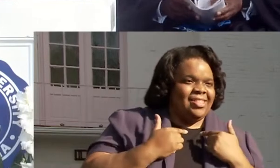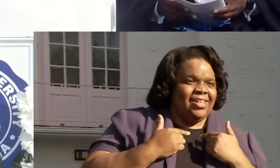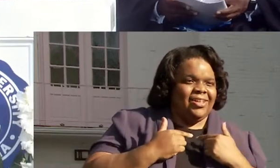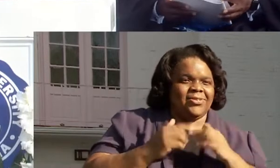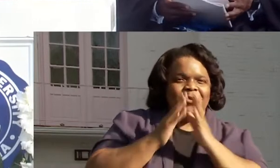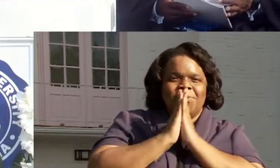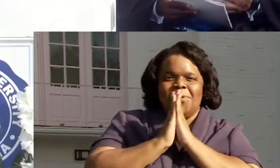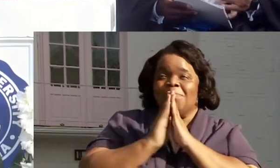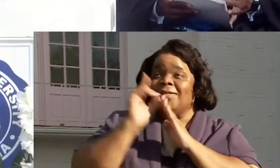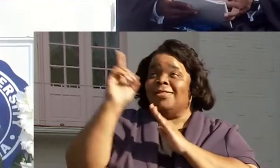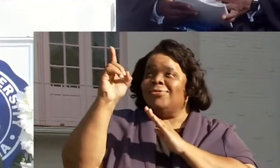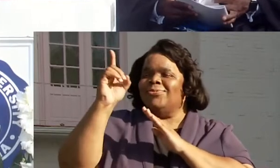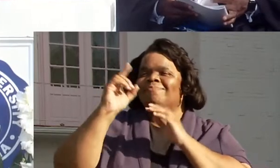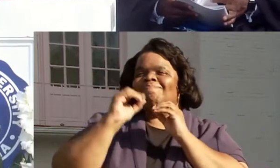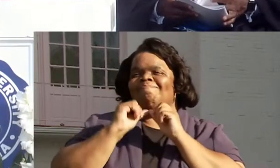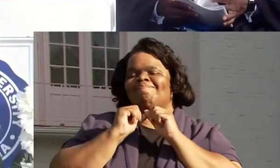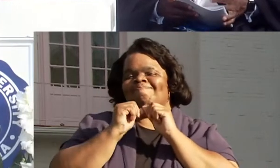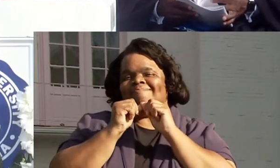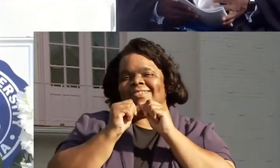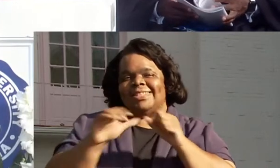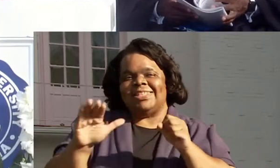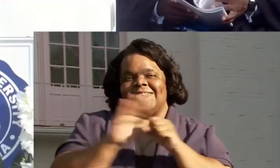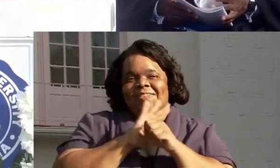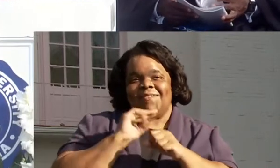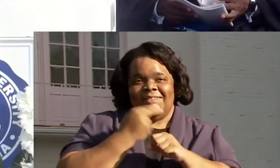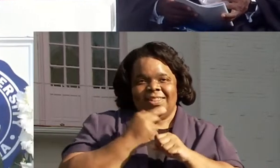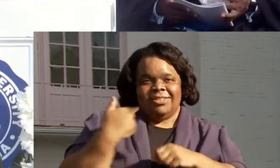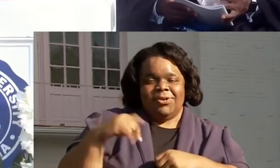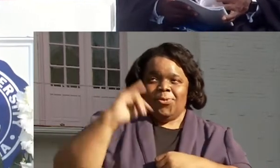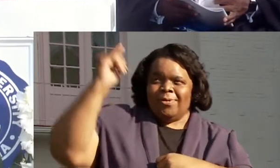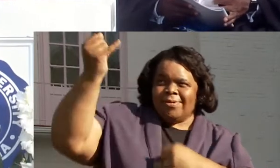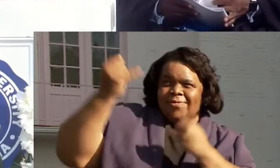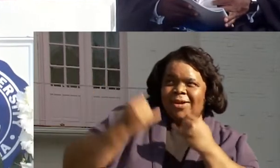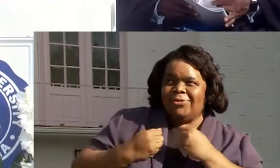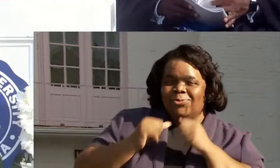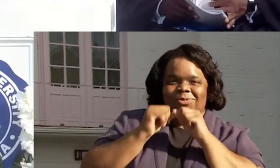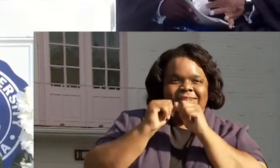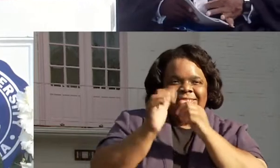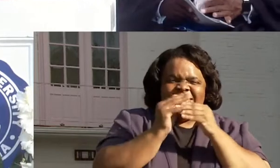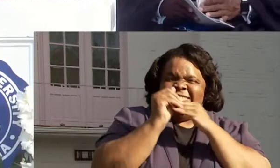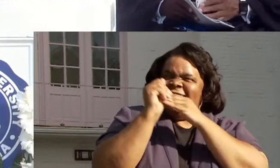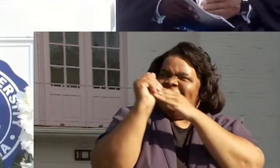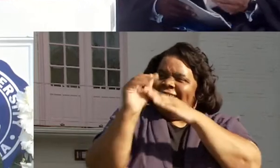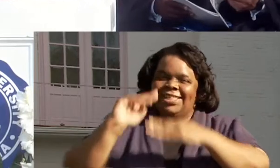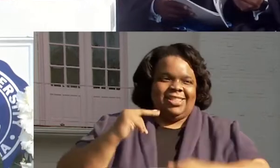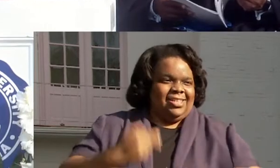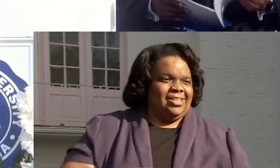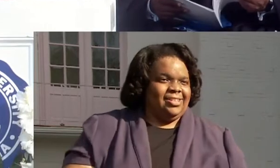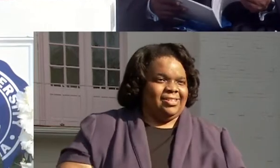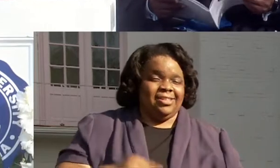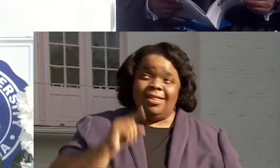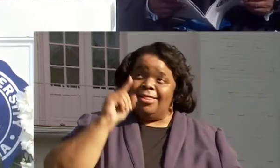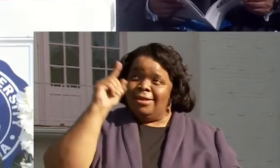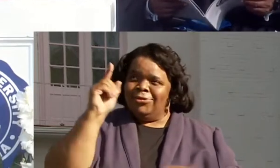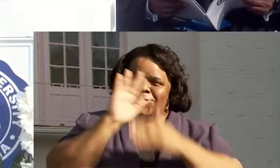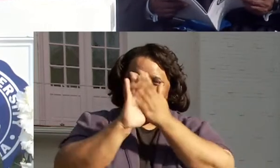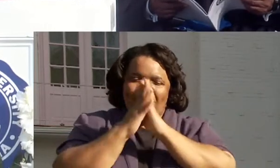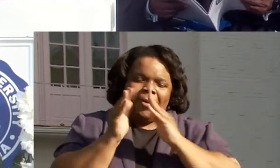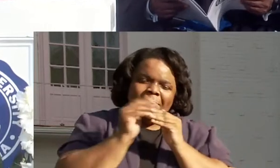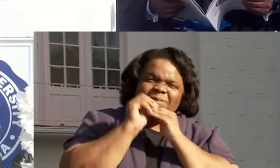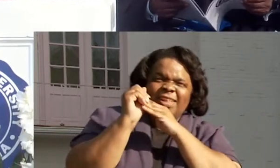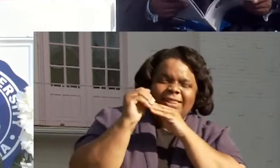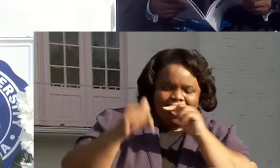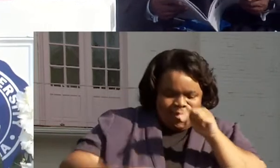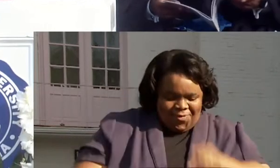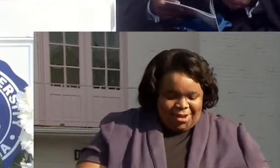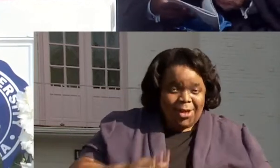will continue to fill us as we invite you to continue to lead, guide, and direct us, that you would be the lamp for our feet and the